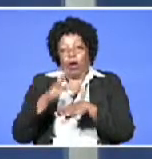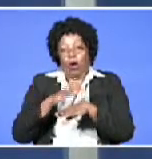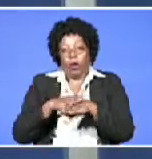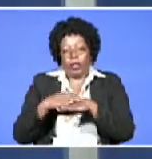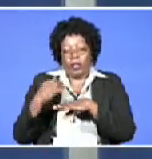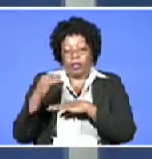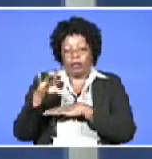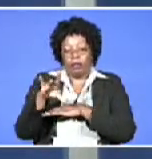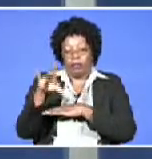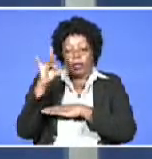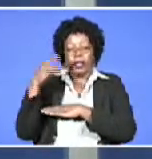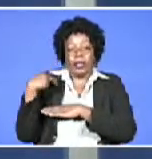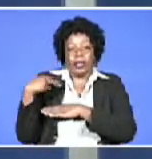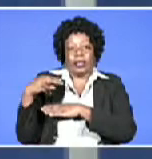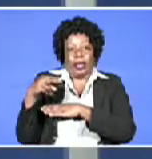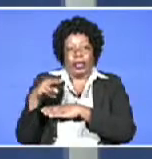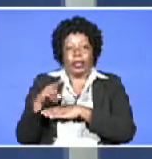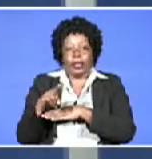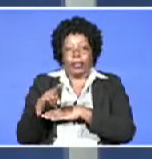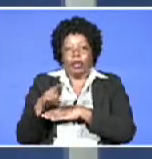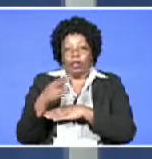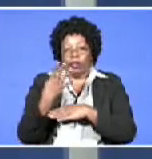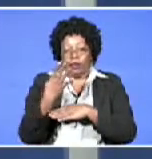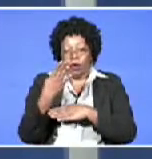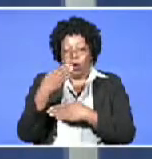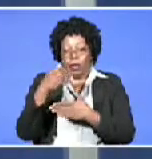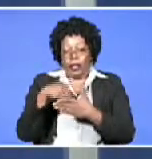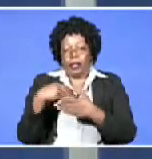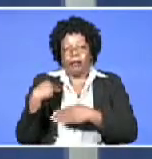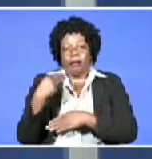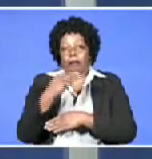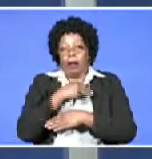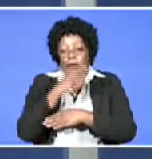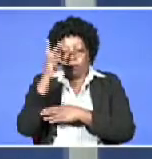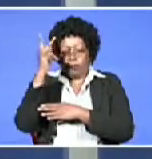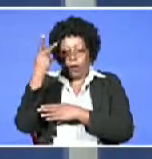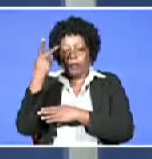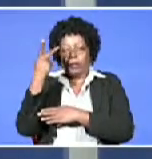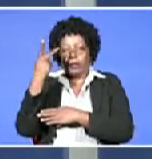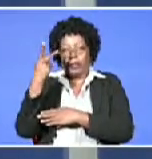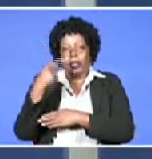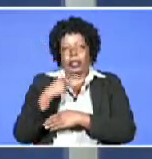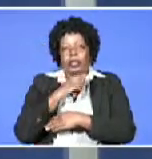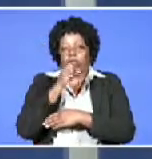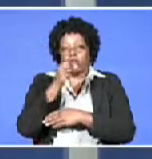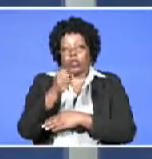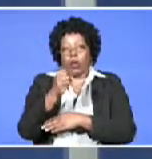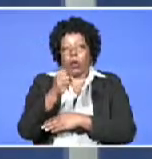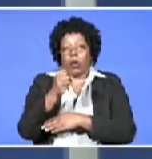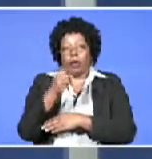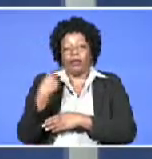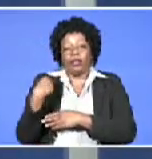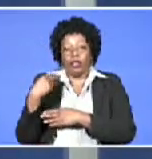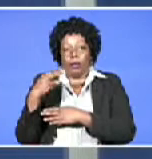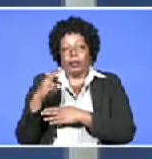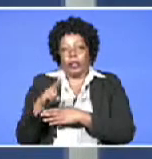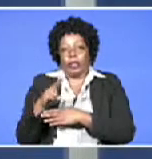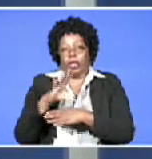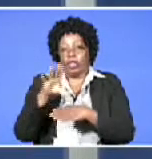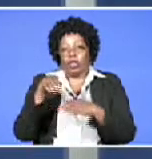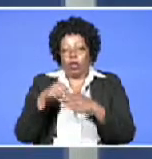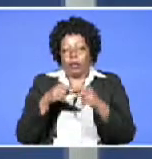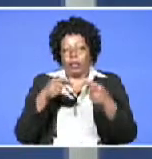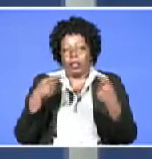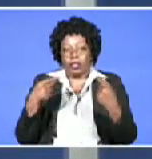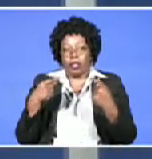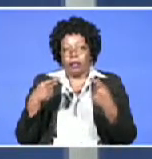candidate selection process. For those four incumbent members of parliament, however, they've been assured nominations. These include